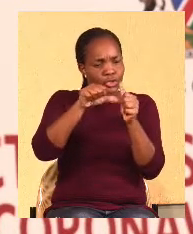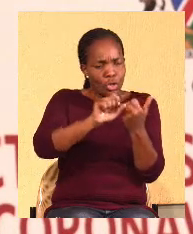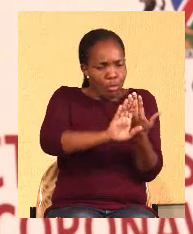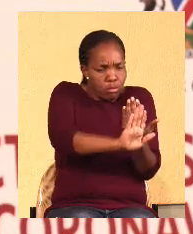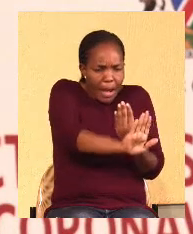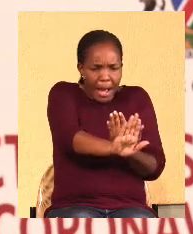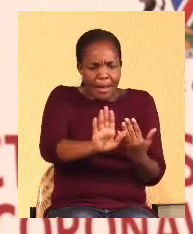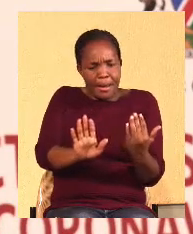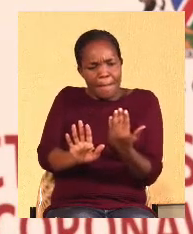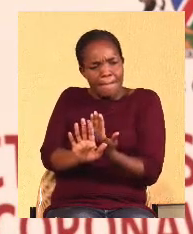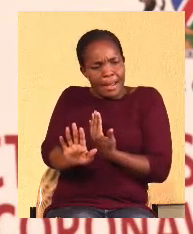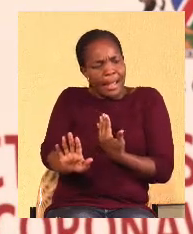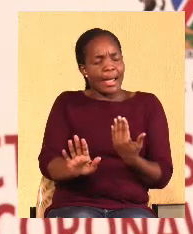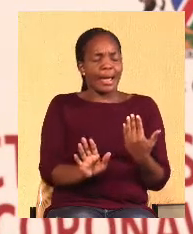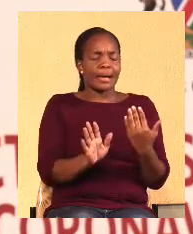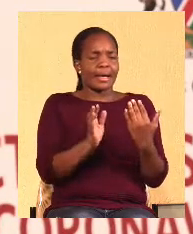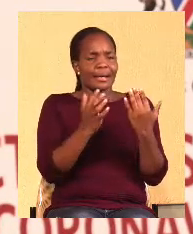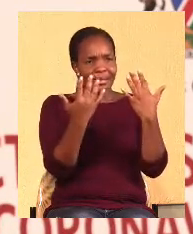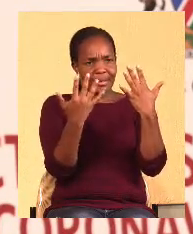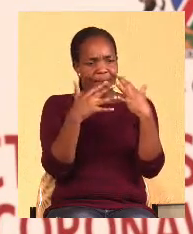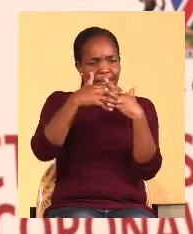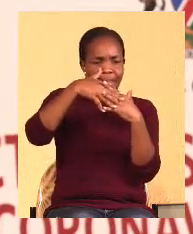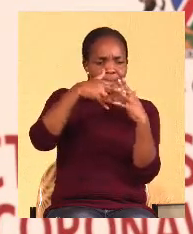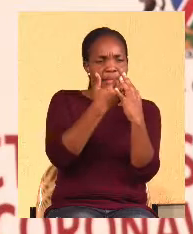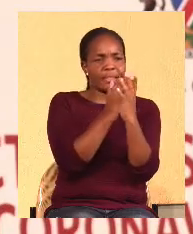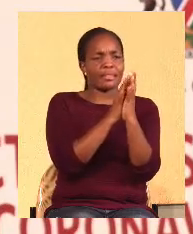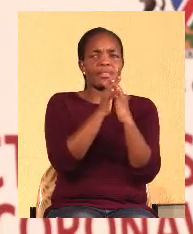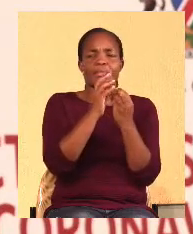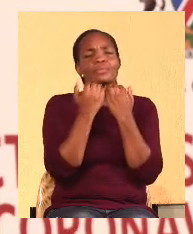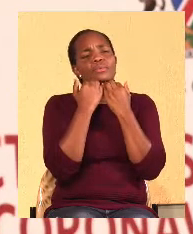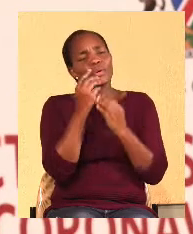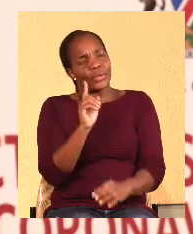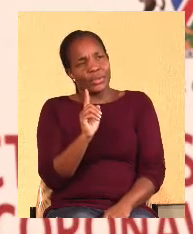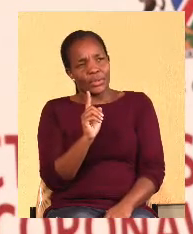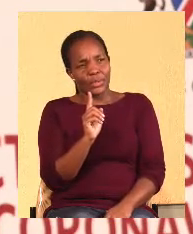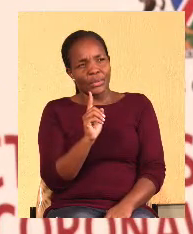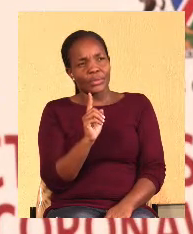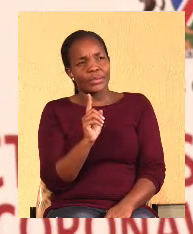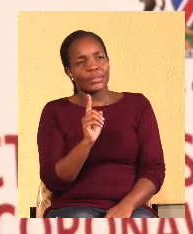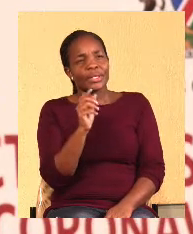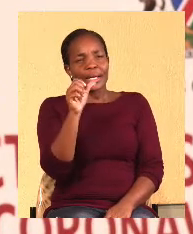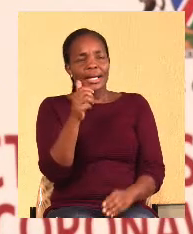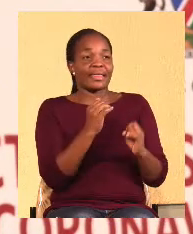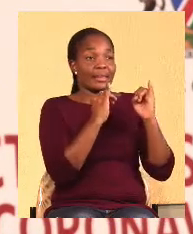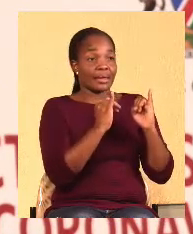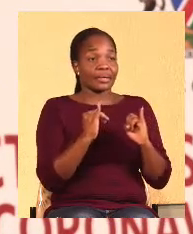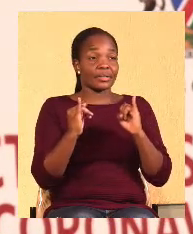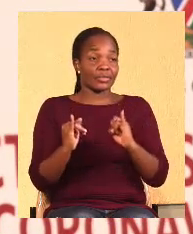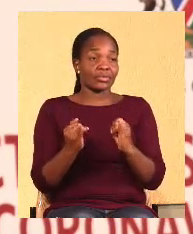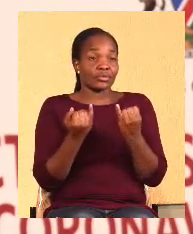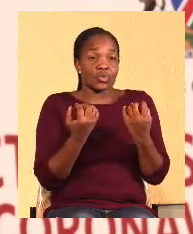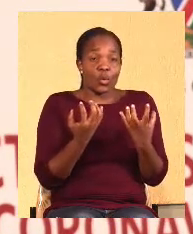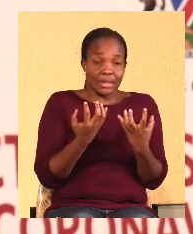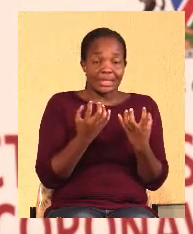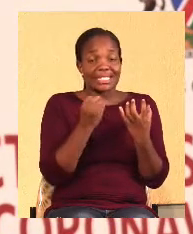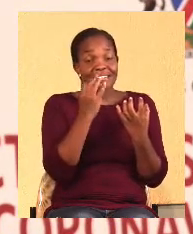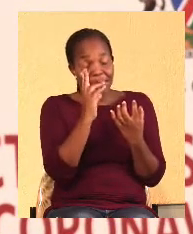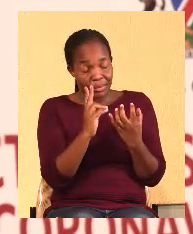hand hygiene, as well as other important measures and individual needs.